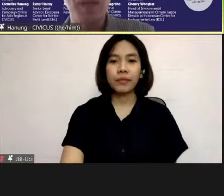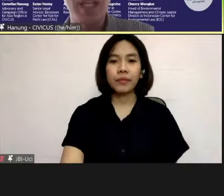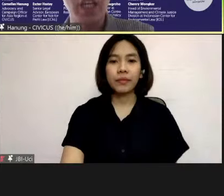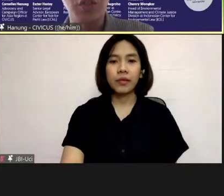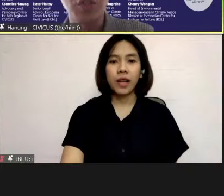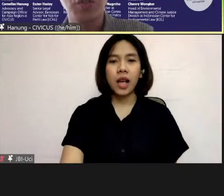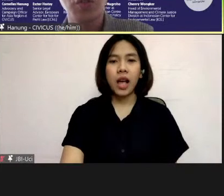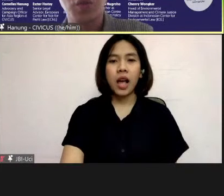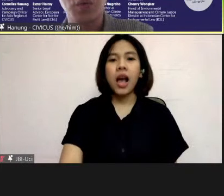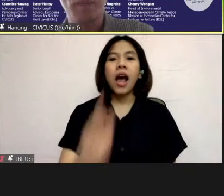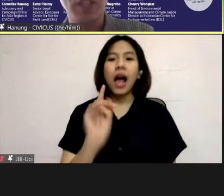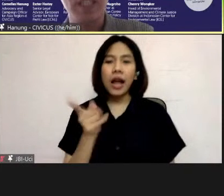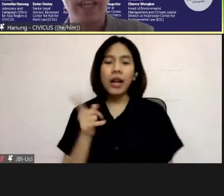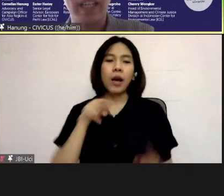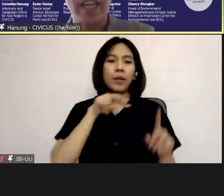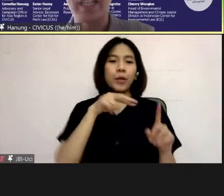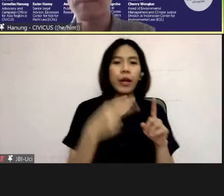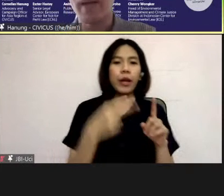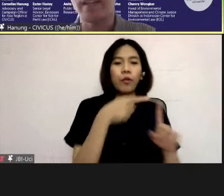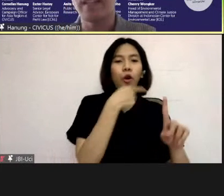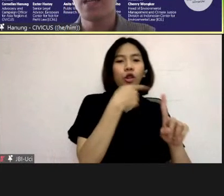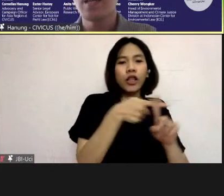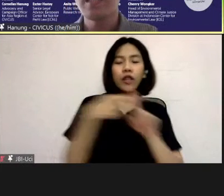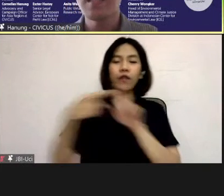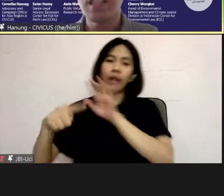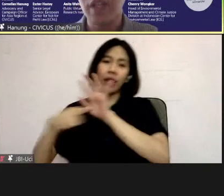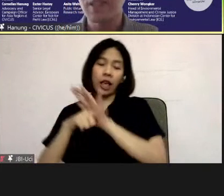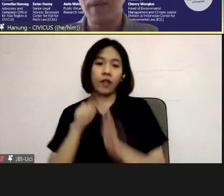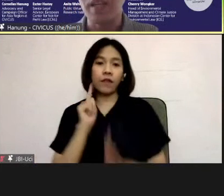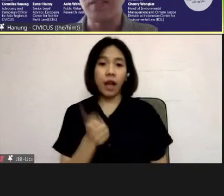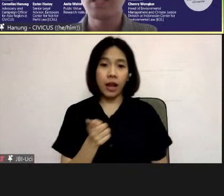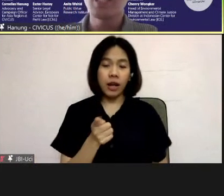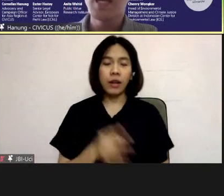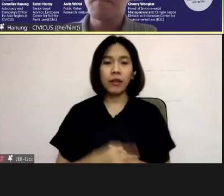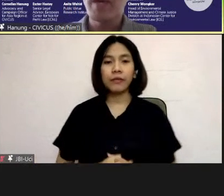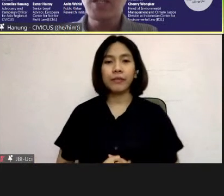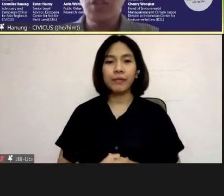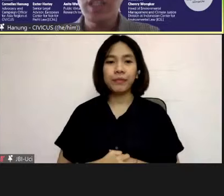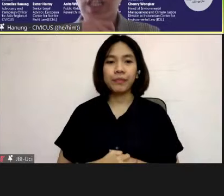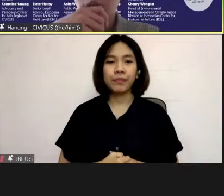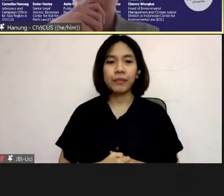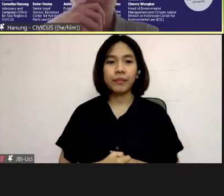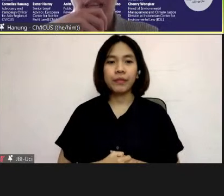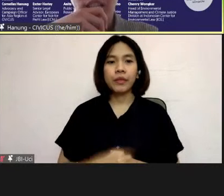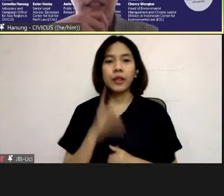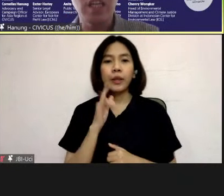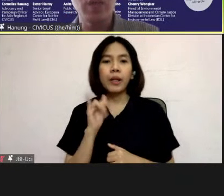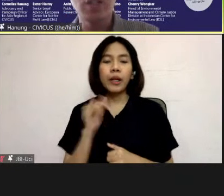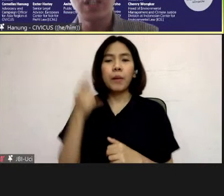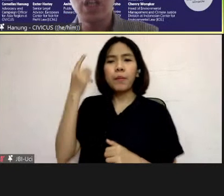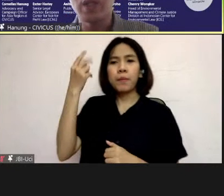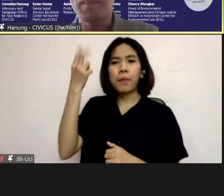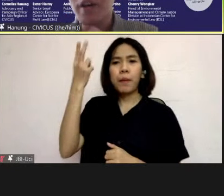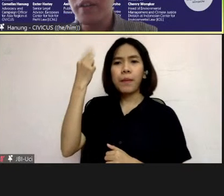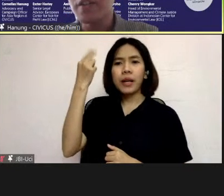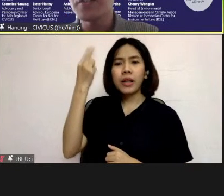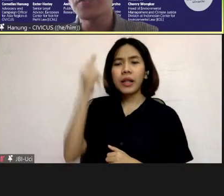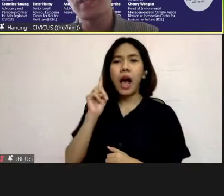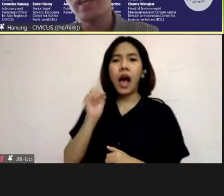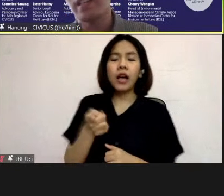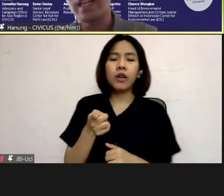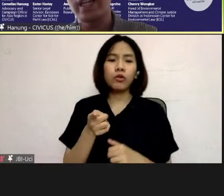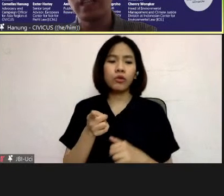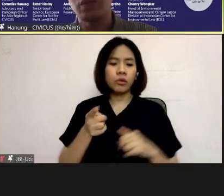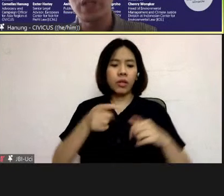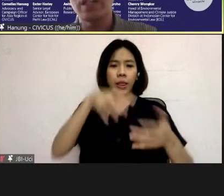government obligations to protect and expand civic space. Based on the documentations that we conduct with